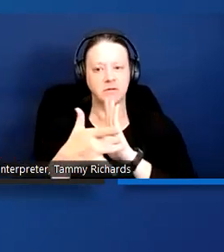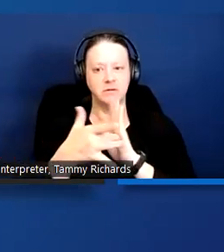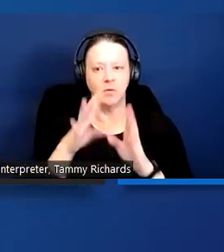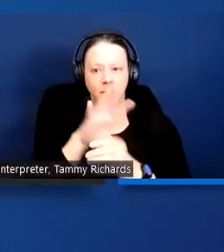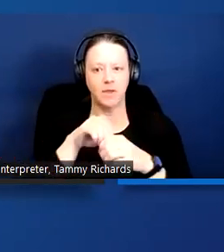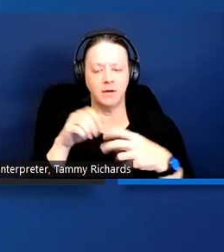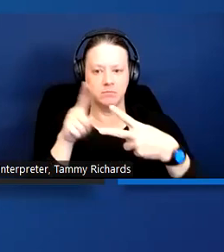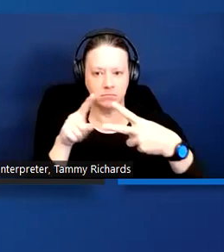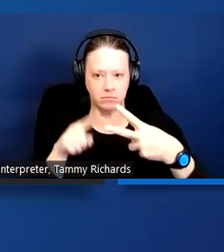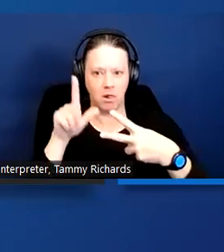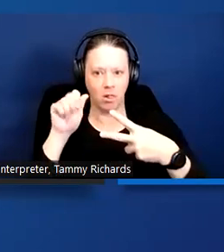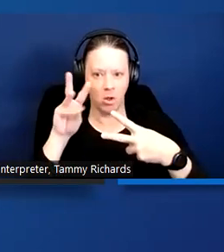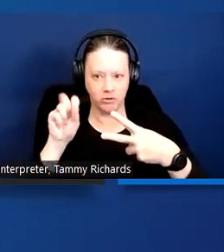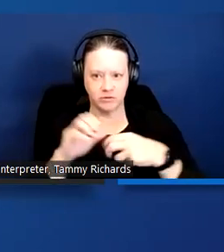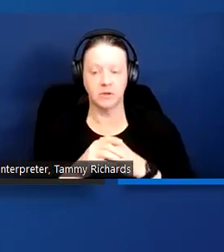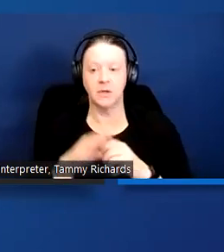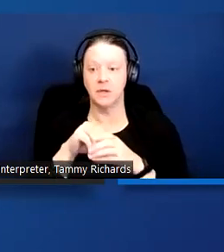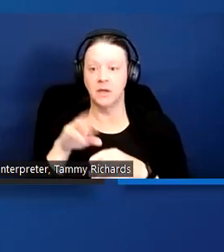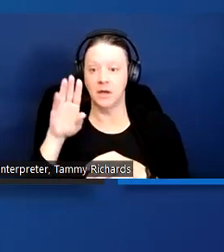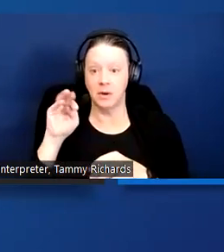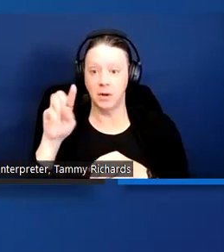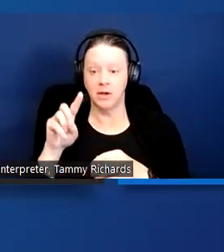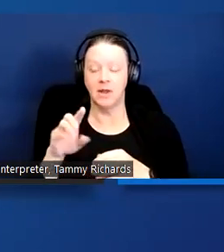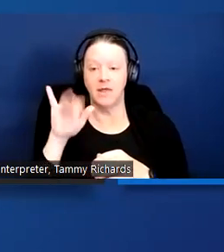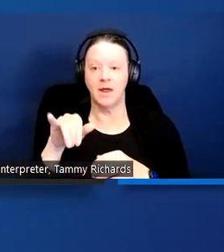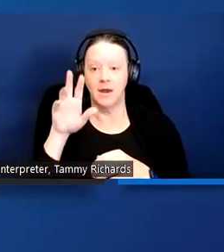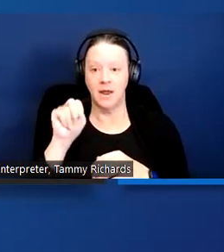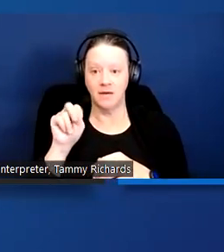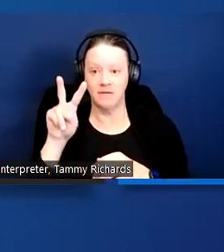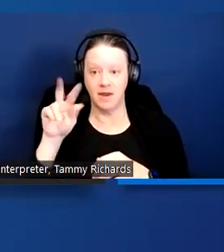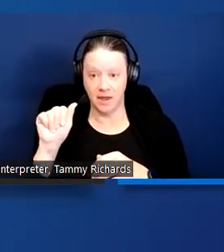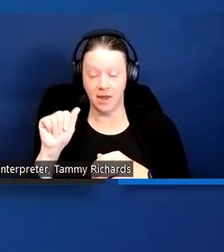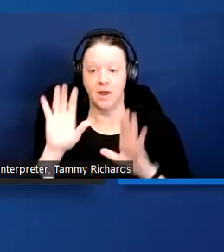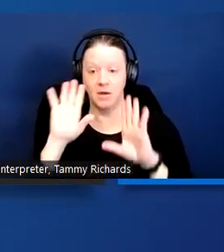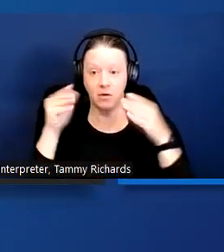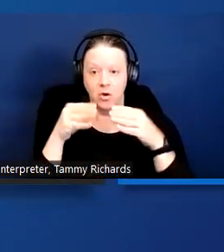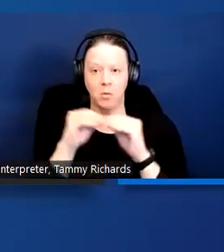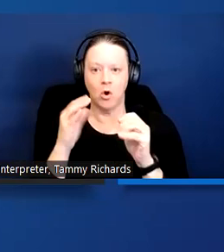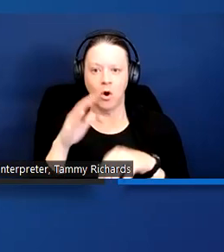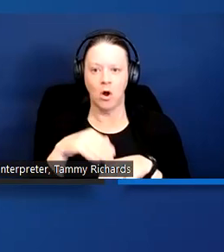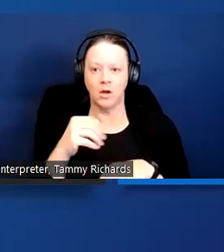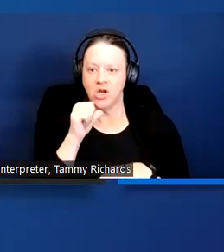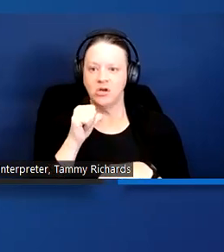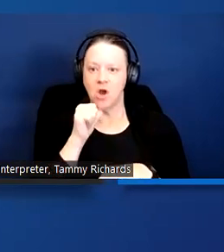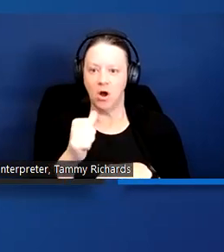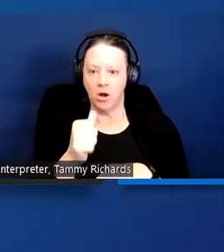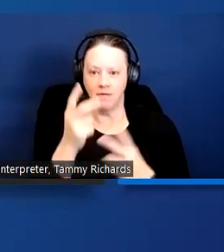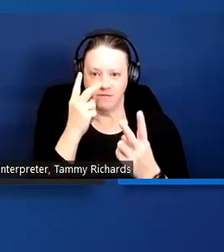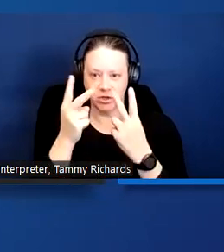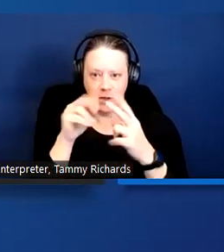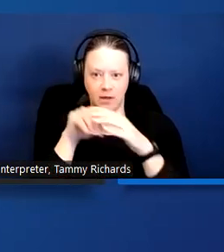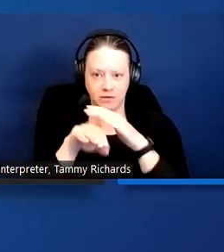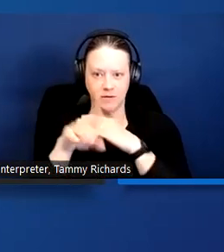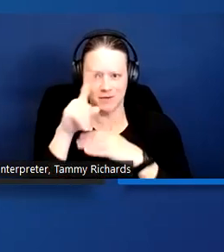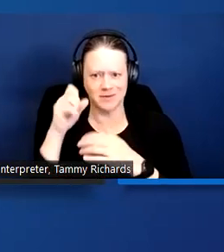laws. In Maryland, the NVA focuses more on non-visual access because it was sponsored